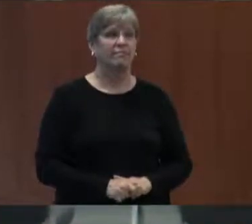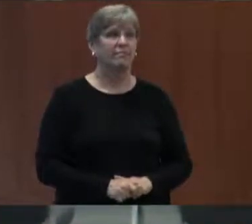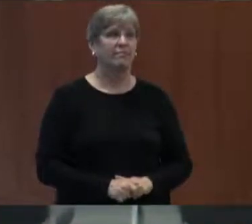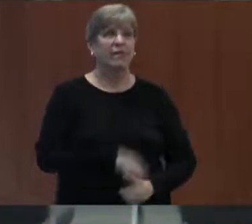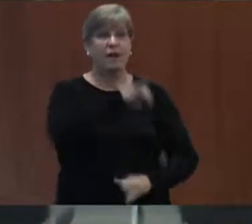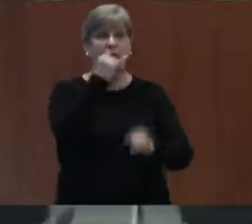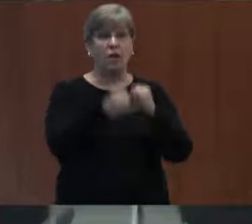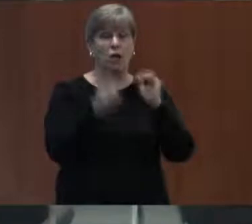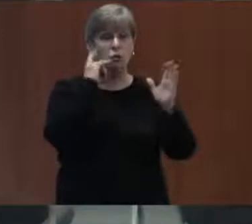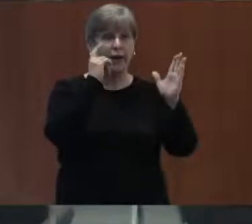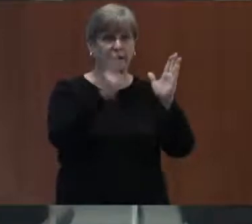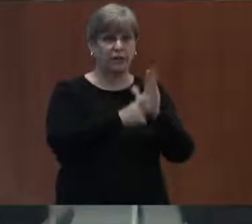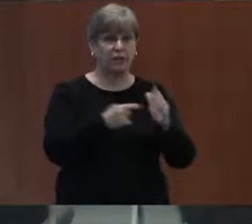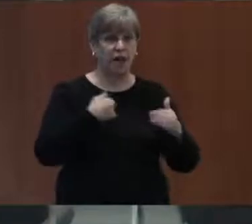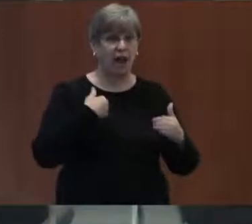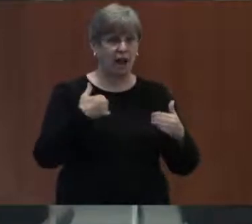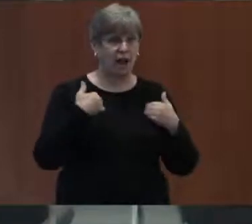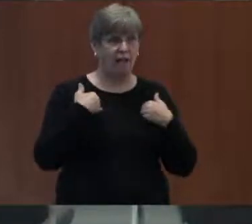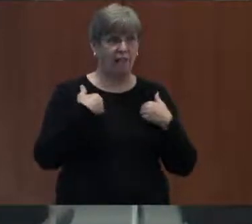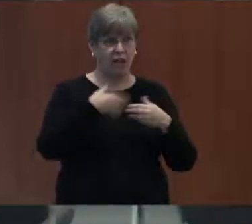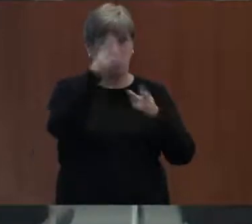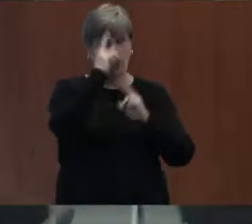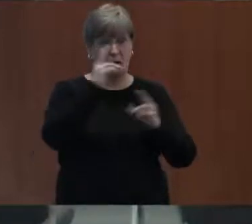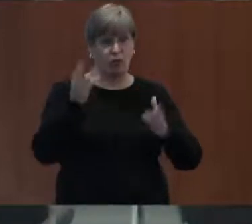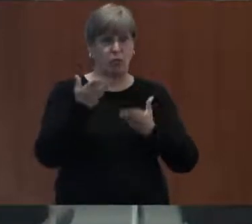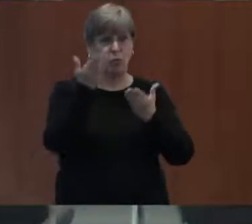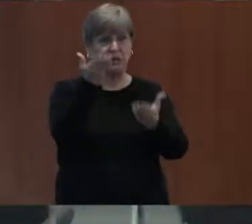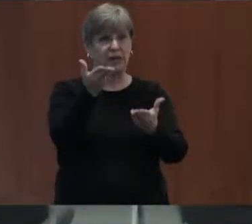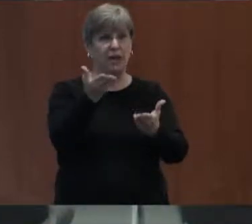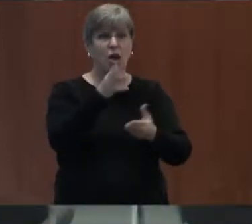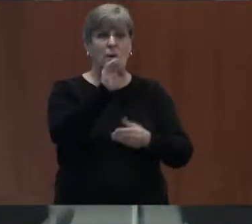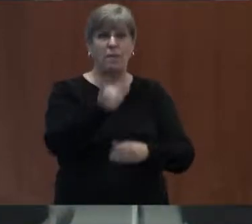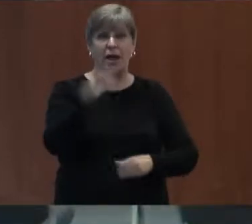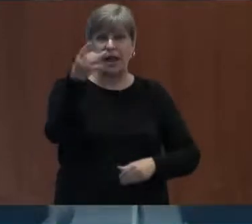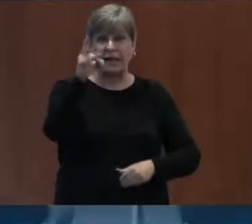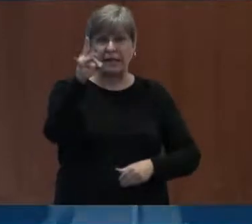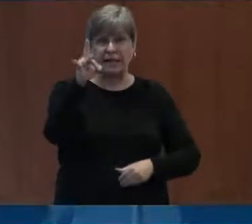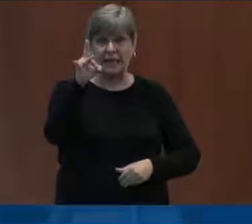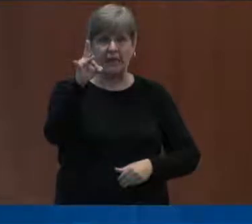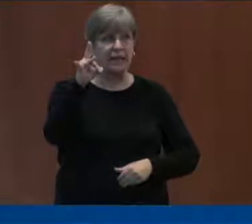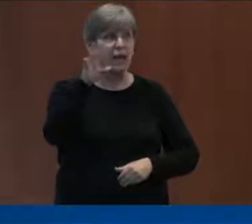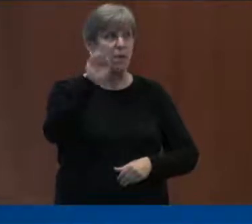And the final recognition that I have the honor to present is that May 18th,